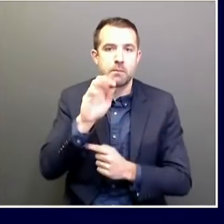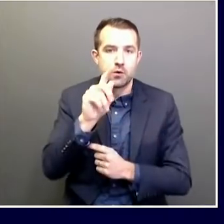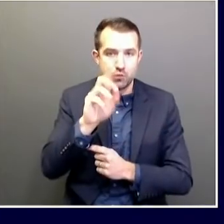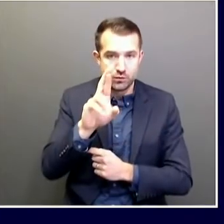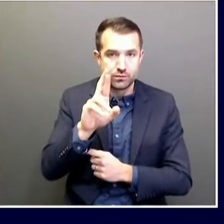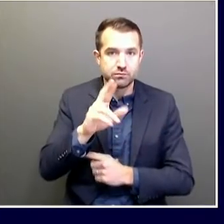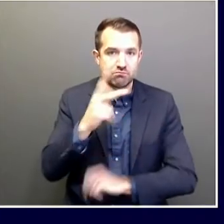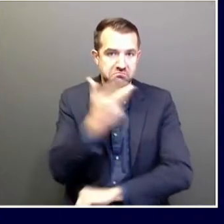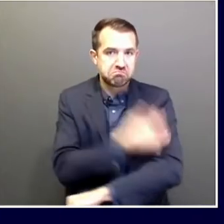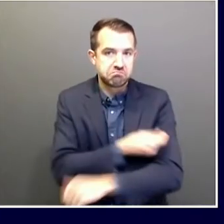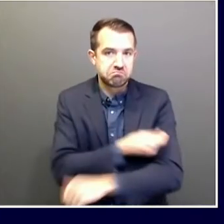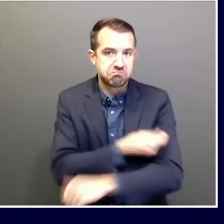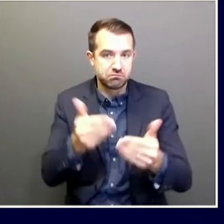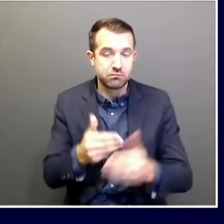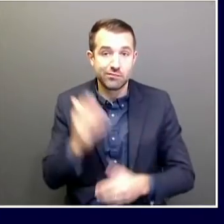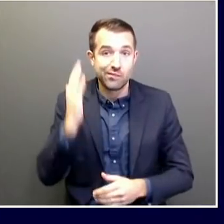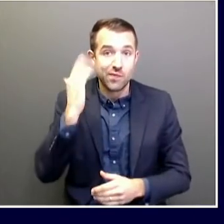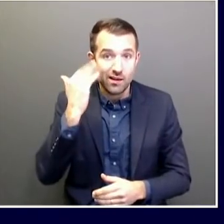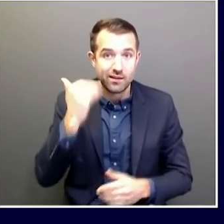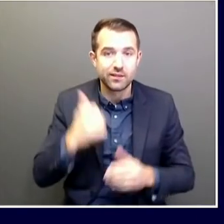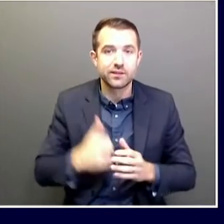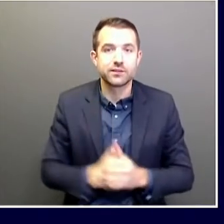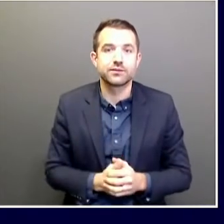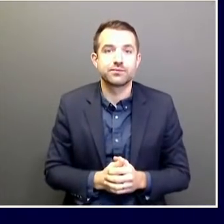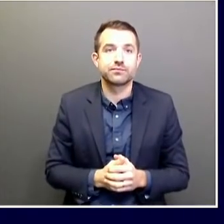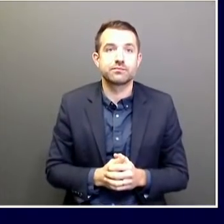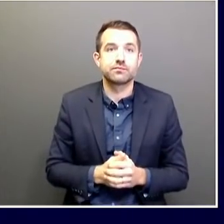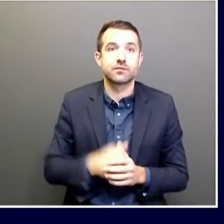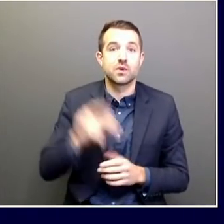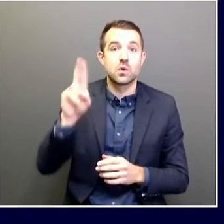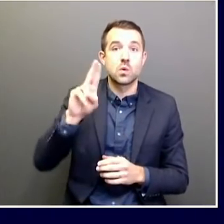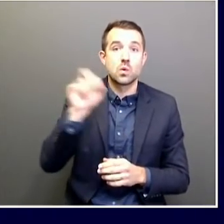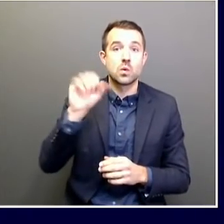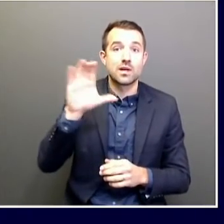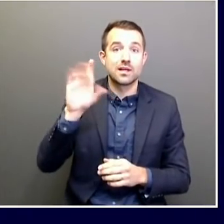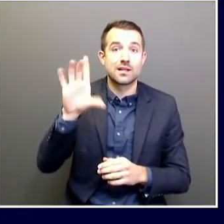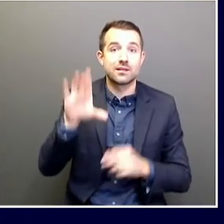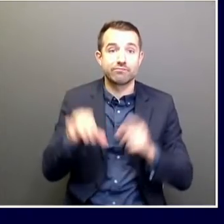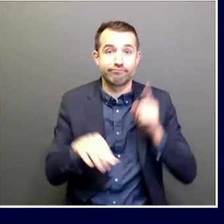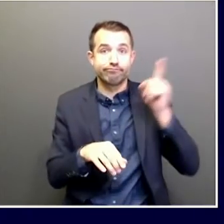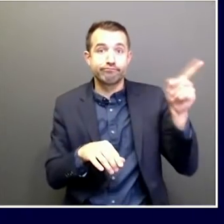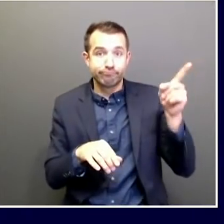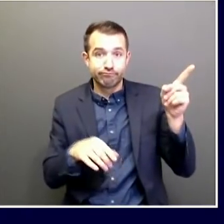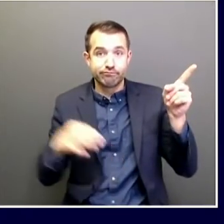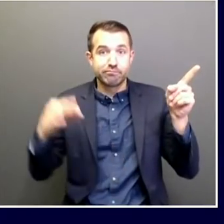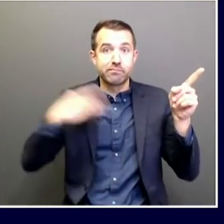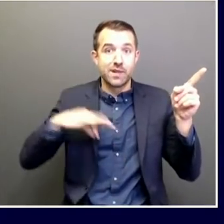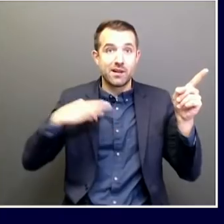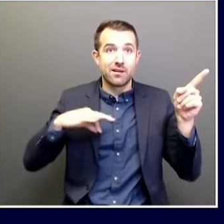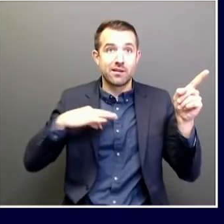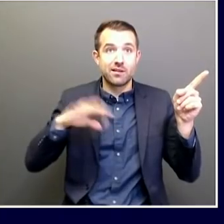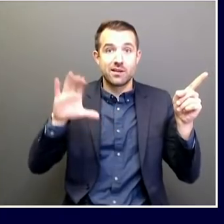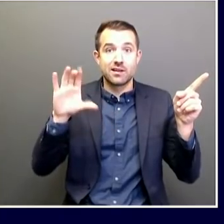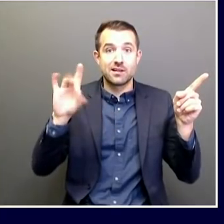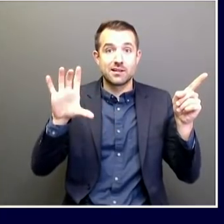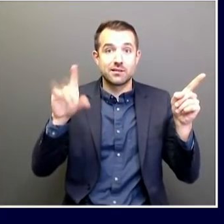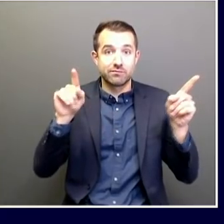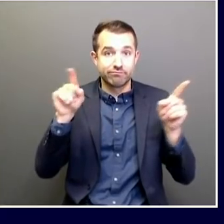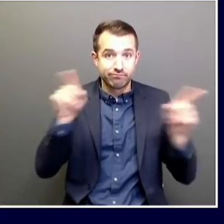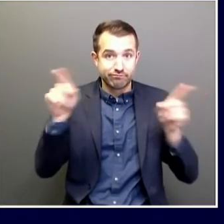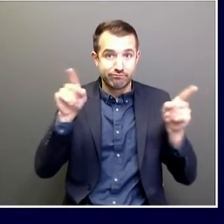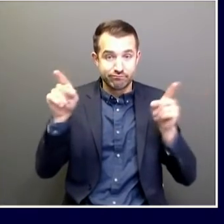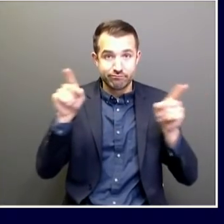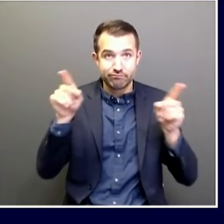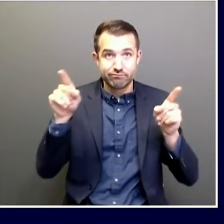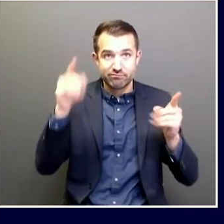that recent data from the US CDC and the Maine CDC continue to both show high,